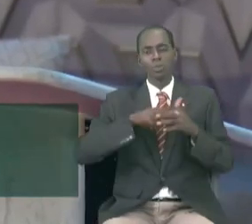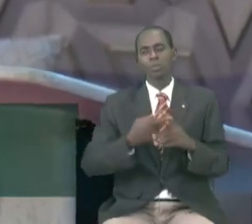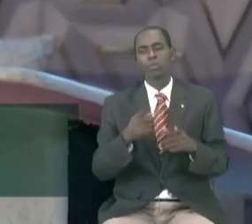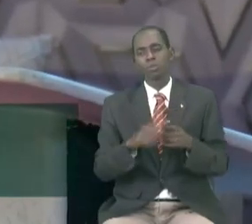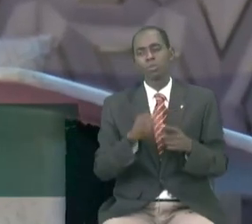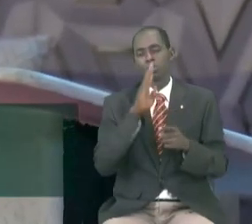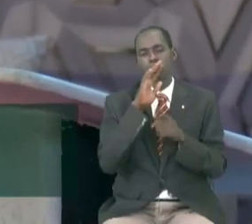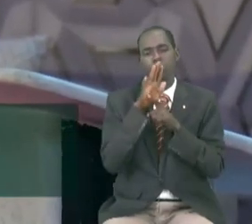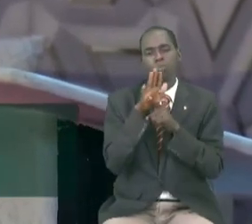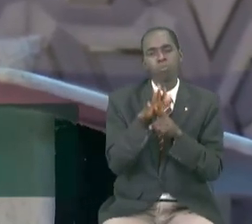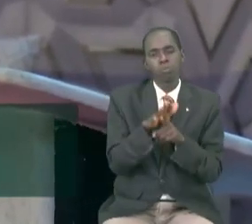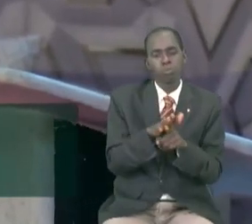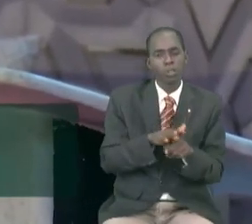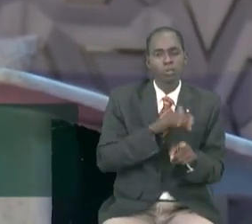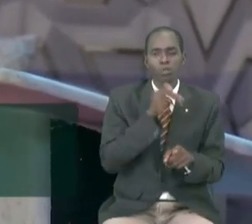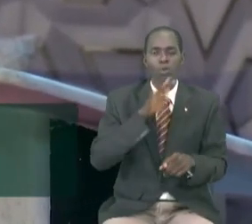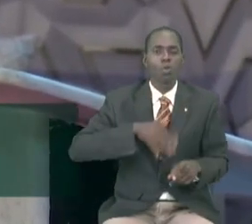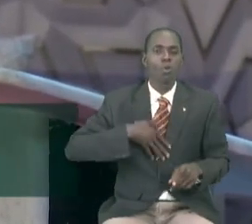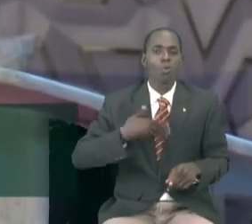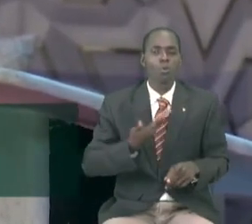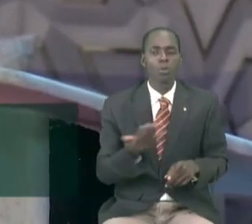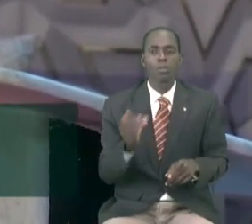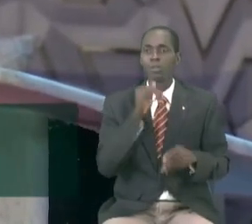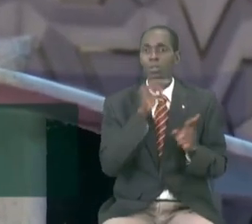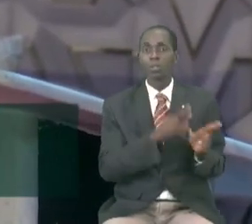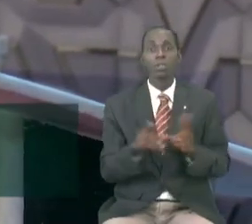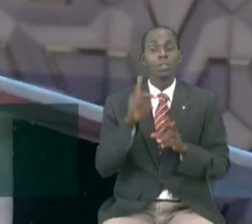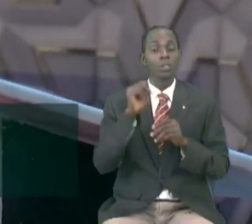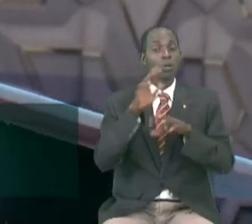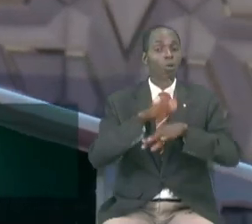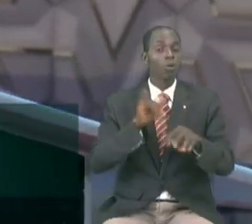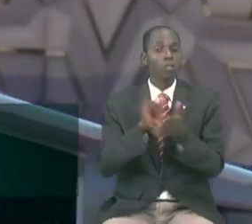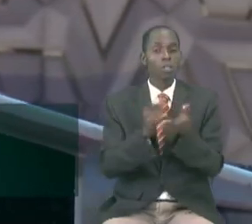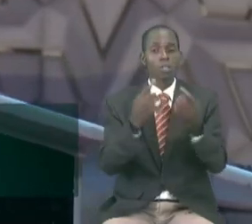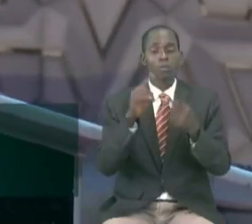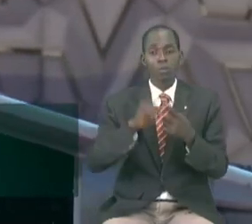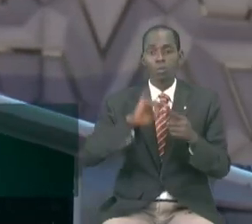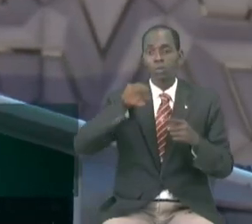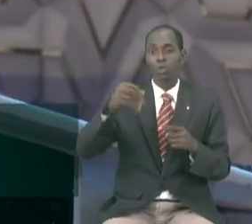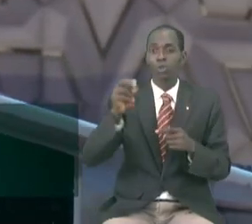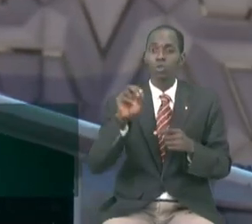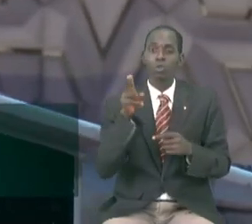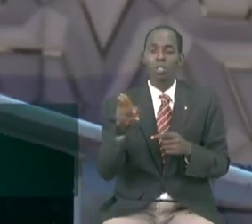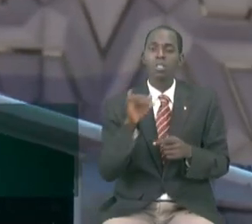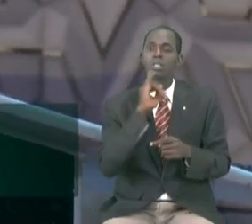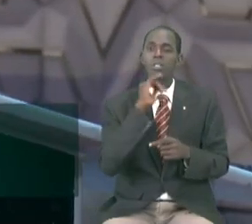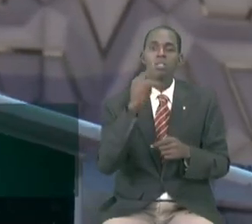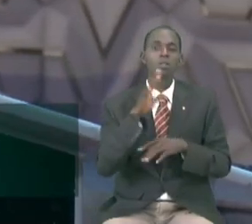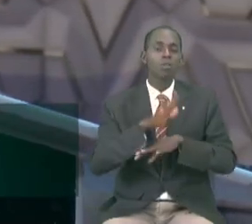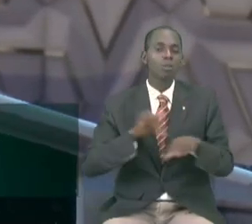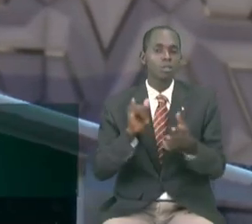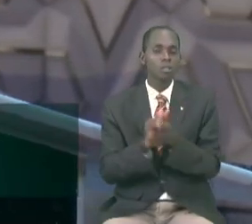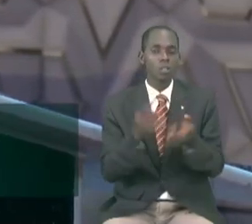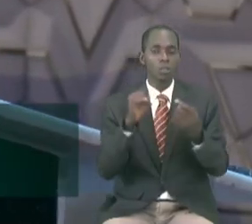to him to go outside beyond his borders. Let's look at number two here. Number two, we're looking